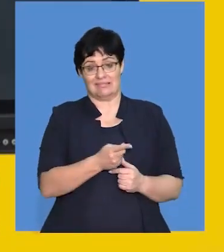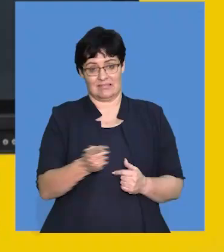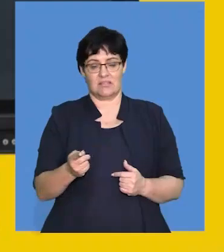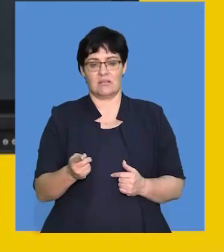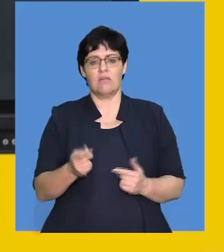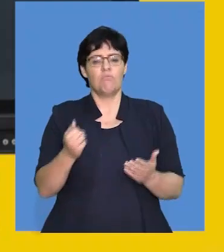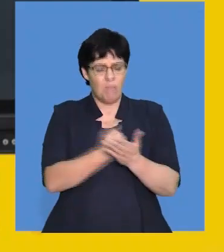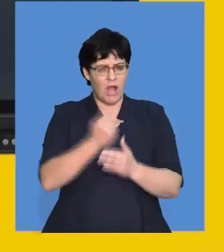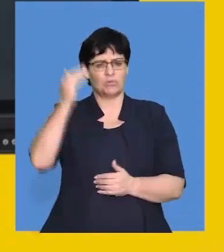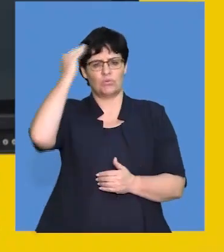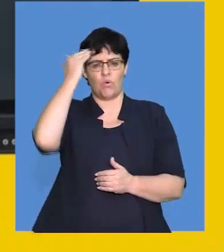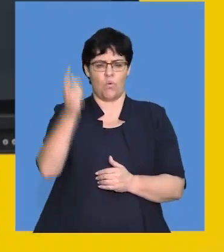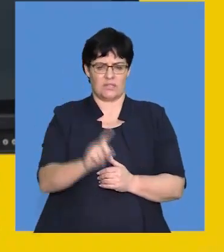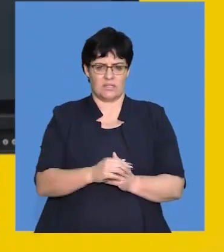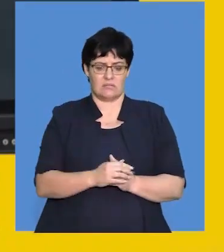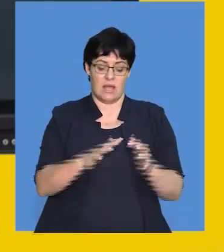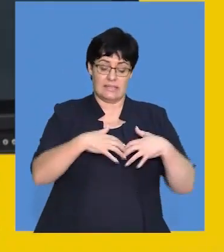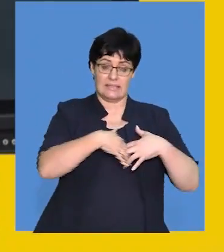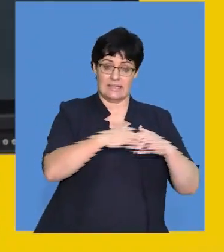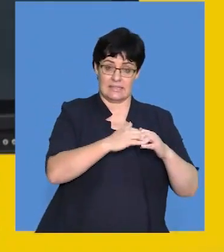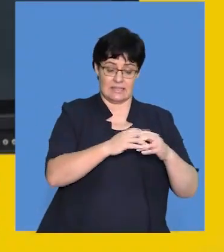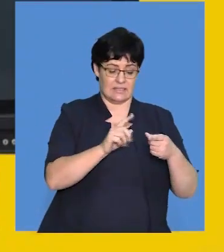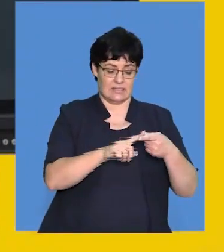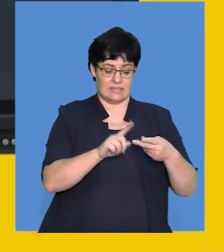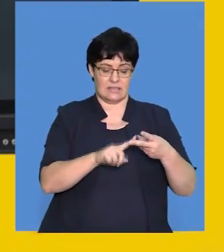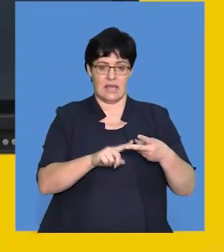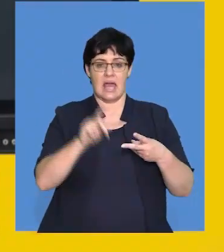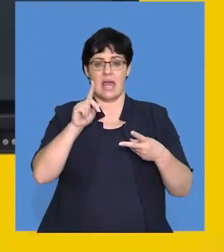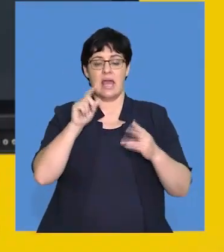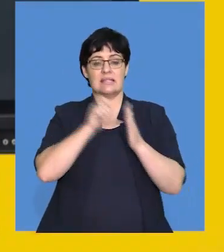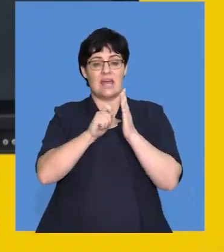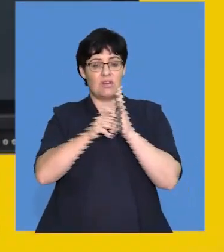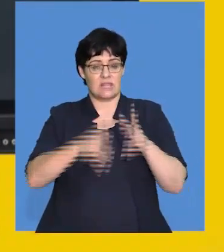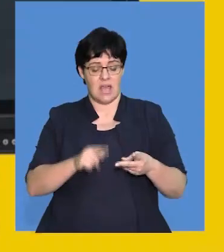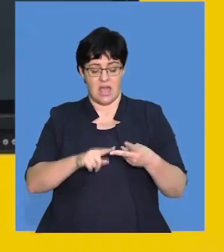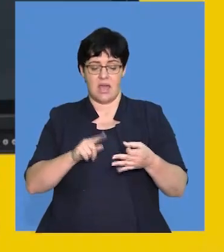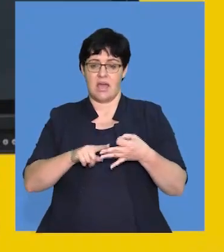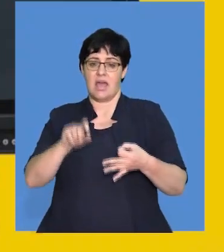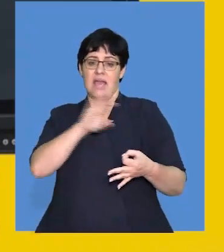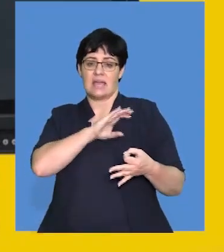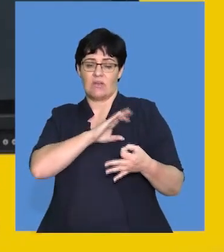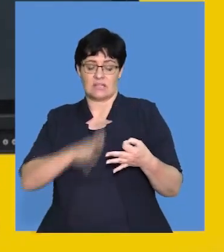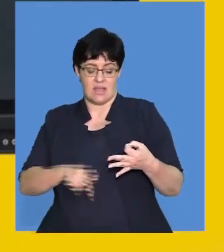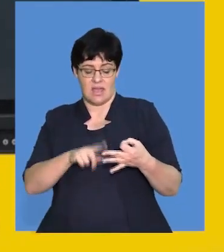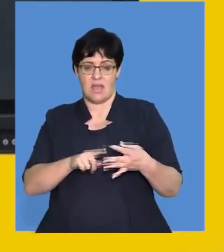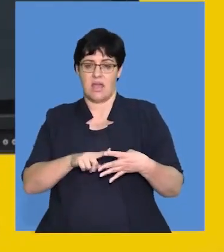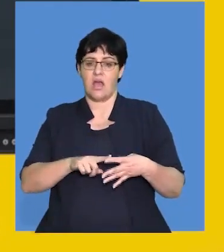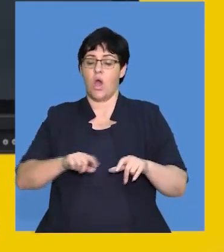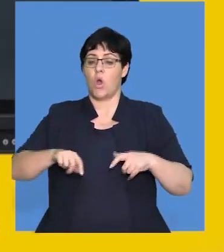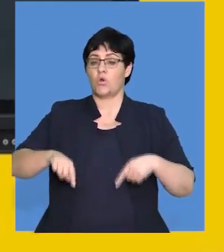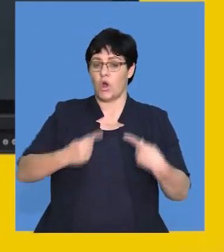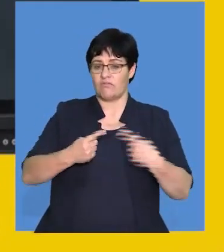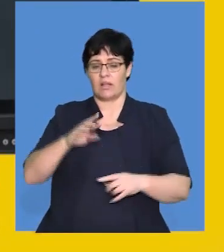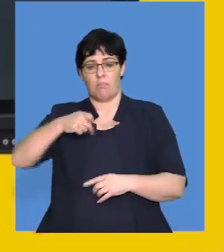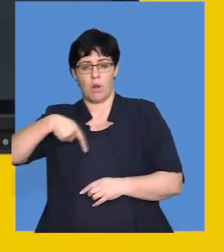should know that setting, narrator, characters, conflict, plot,